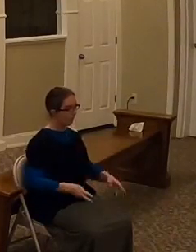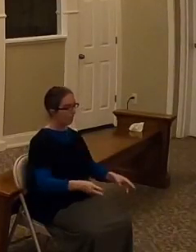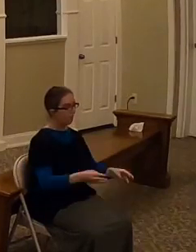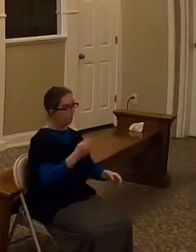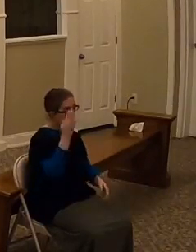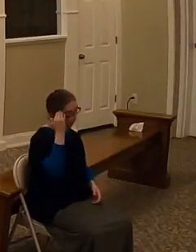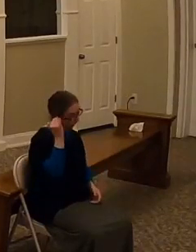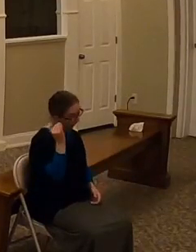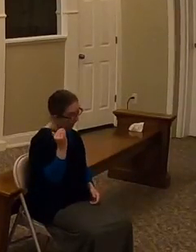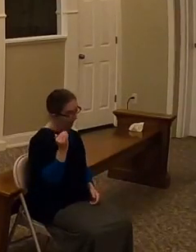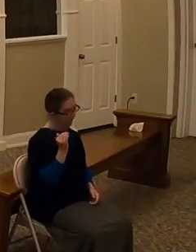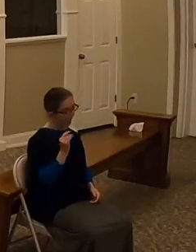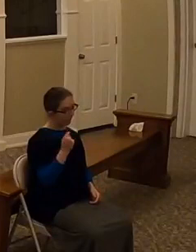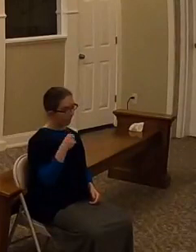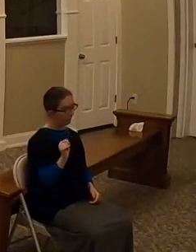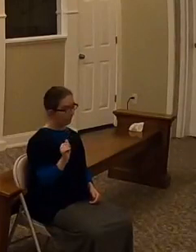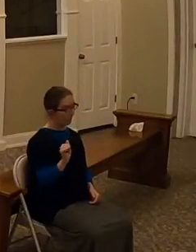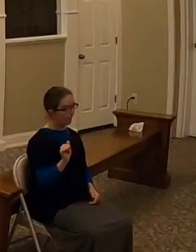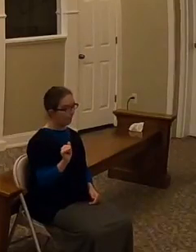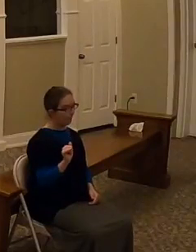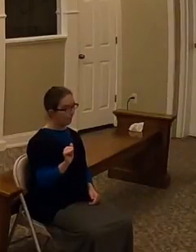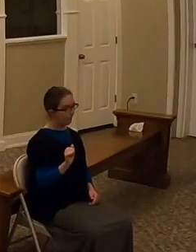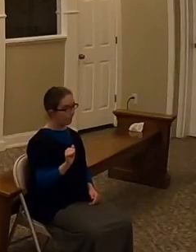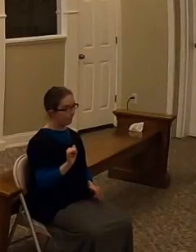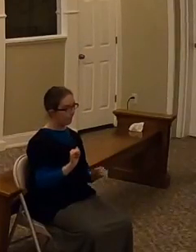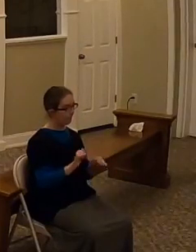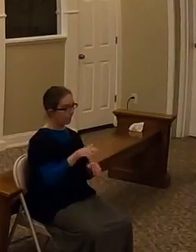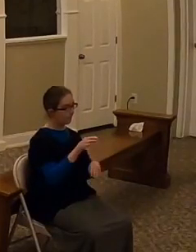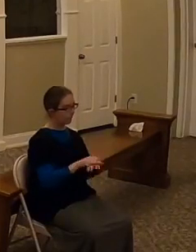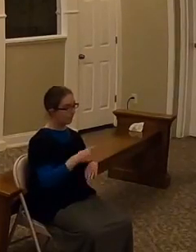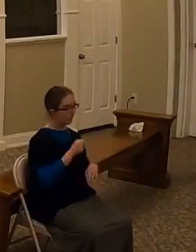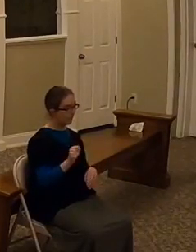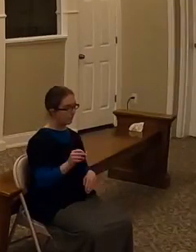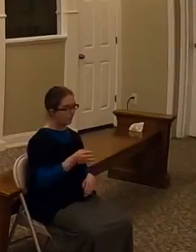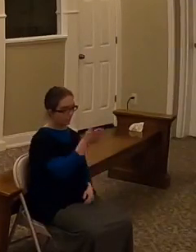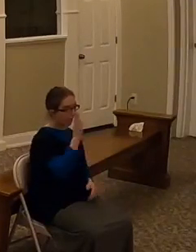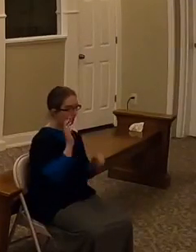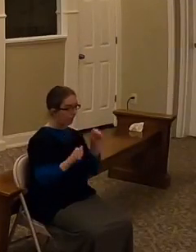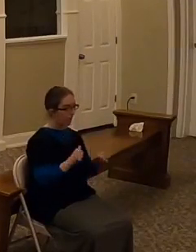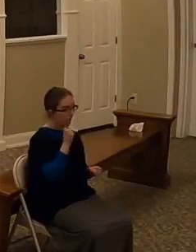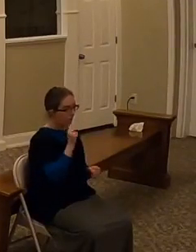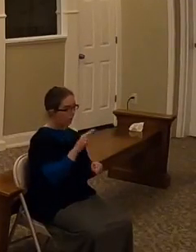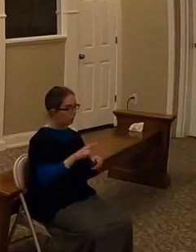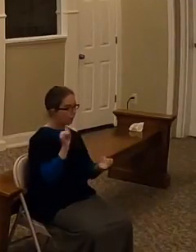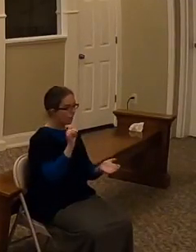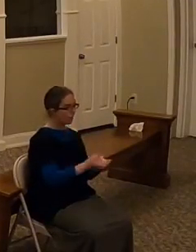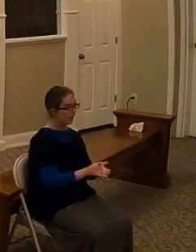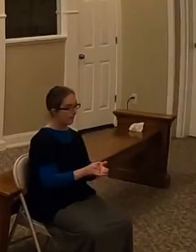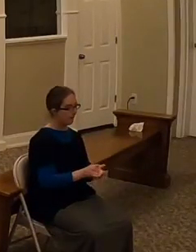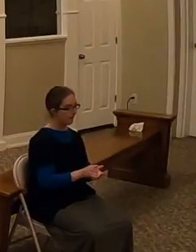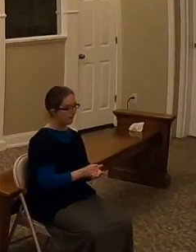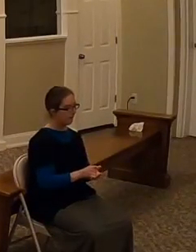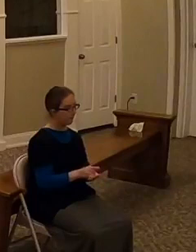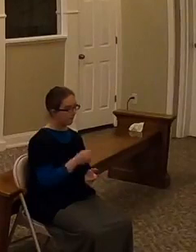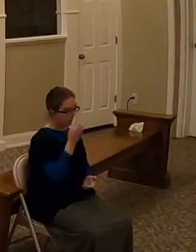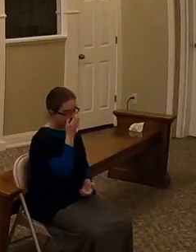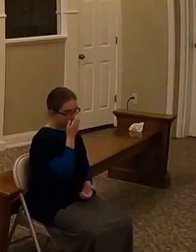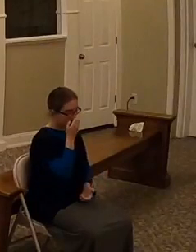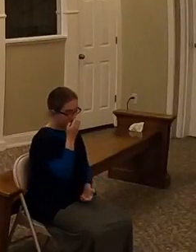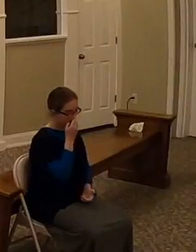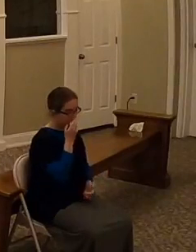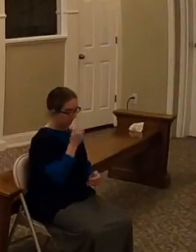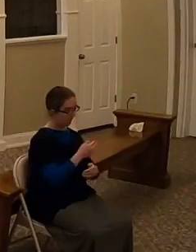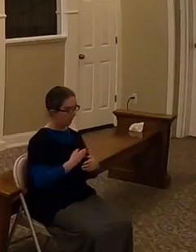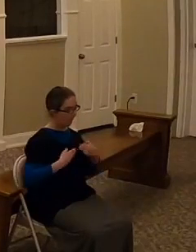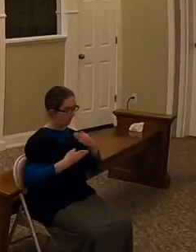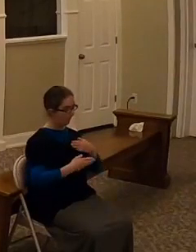why? Because they're stuck on themselves. And God's not going to use them anyway. God can't use that kind of spirit. And then he said, the ones that are lovers